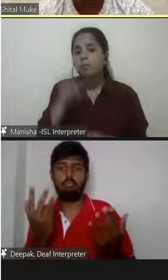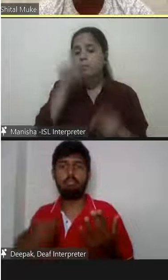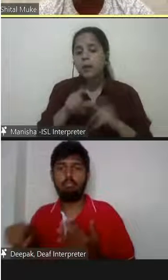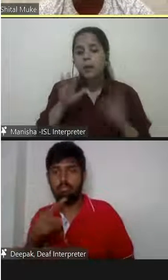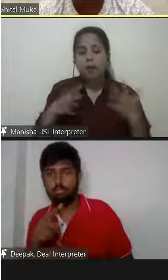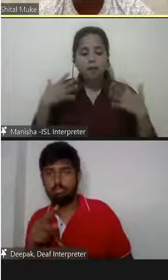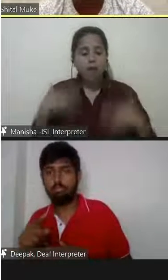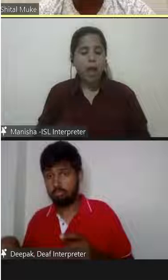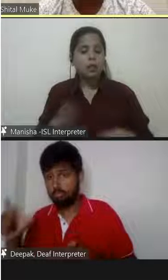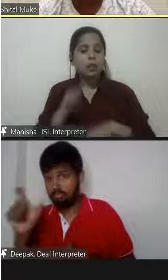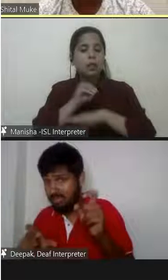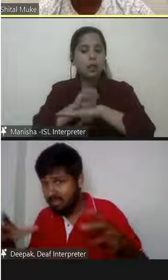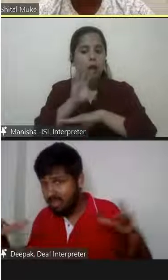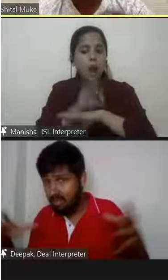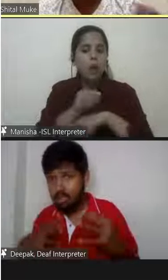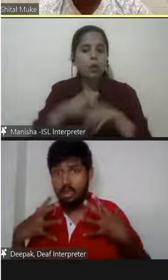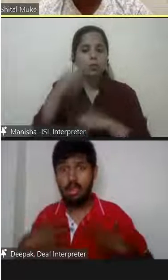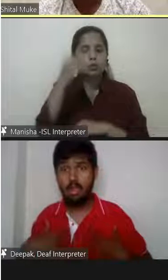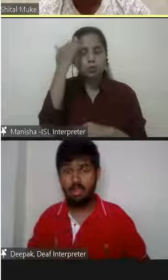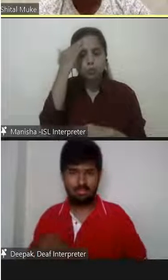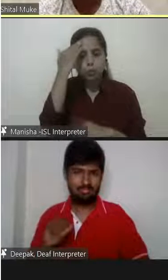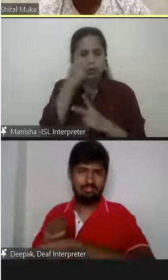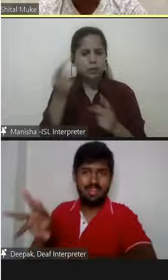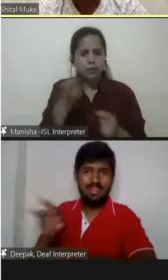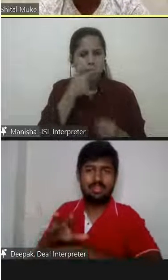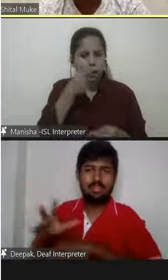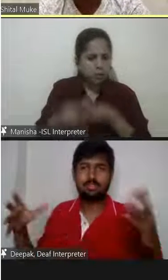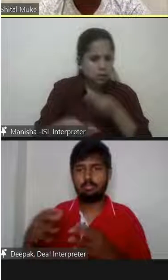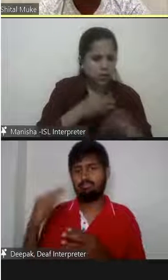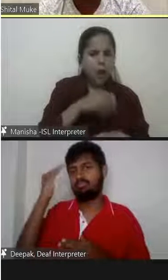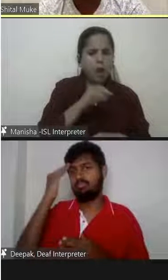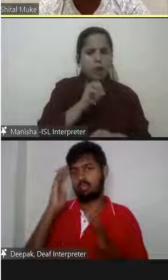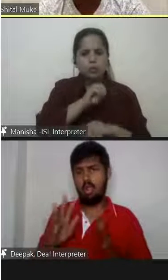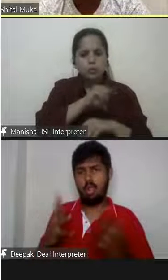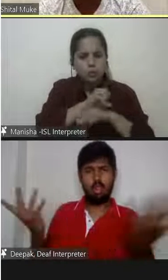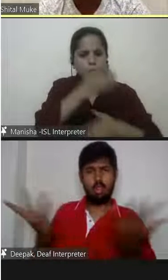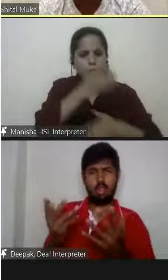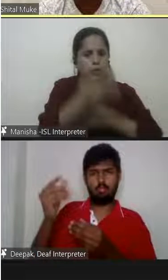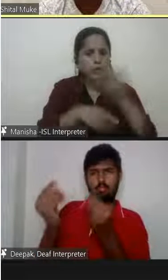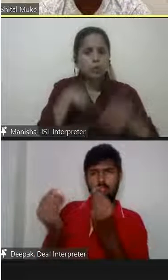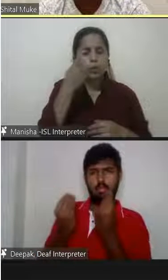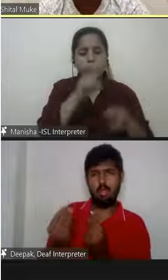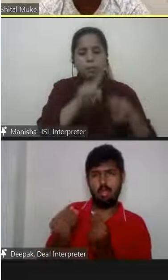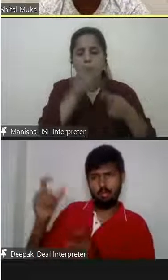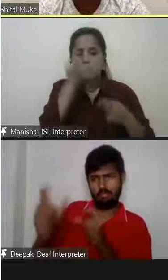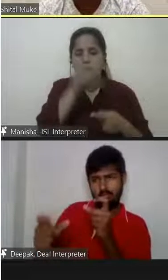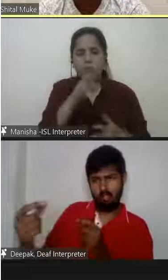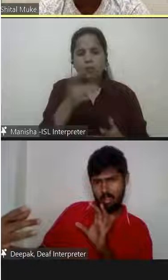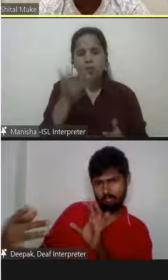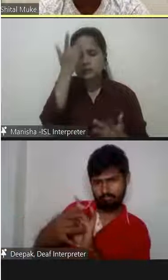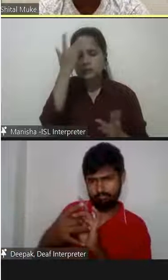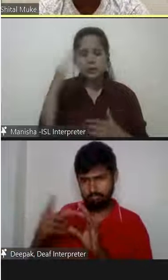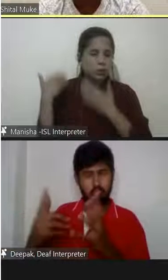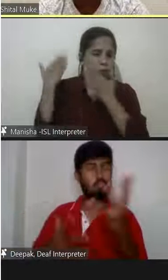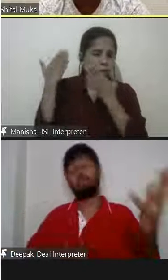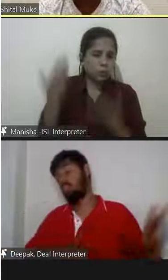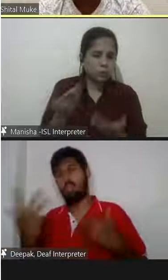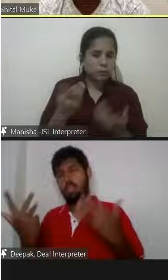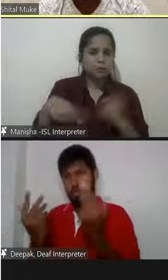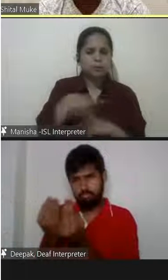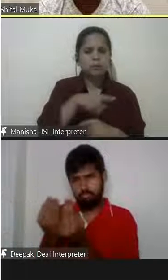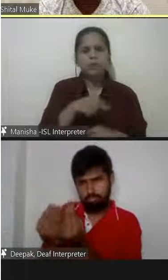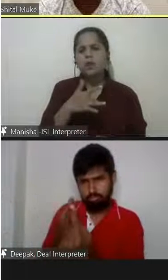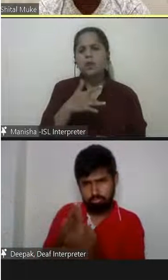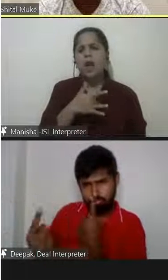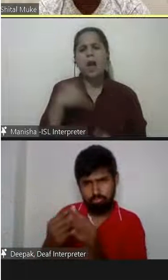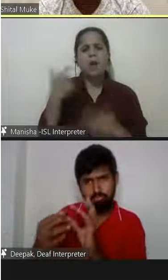delivered this treatment to the patients with depression and alcohol use disorder, along with the usual care which